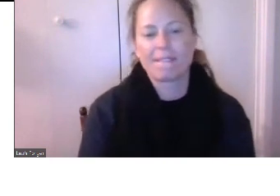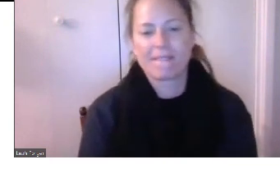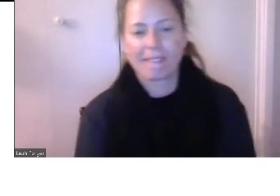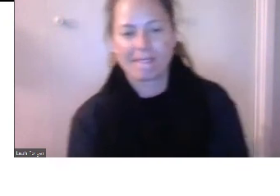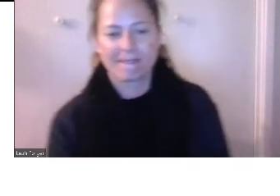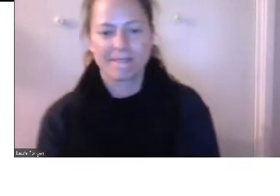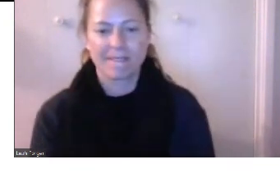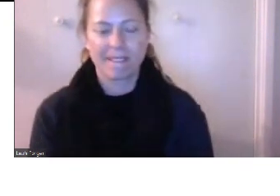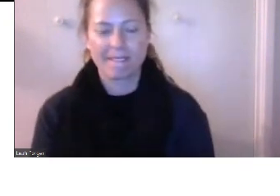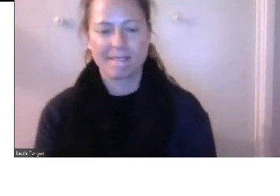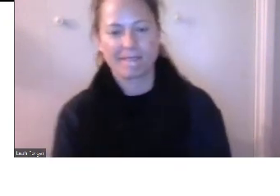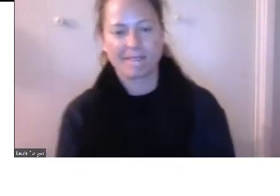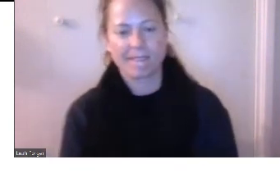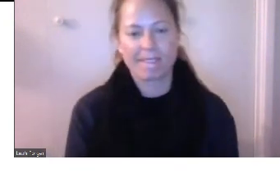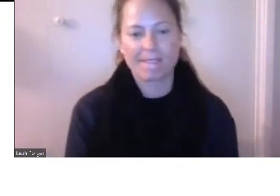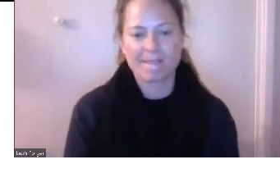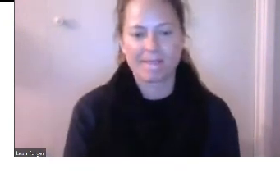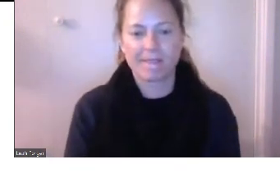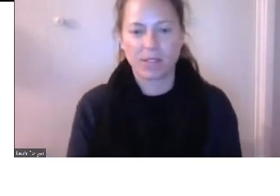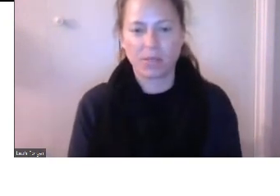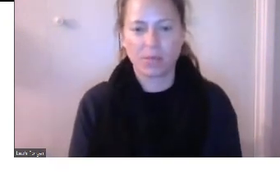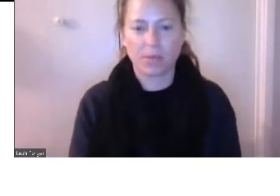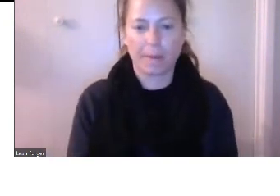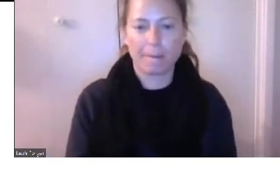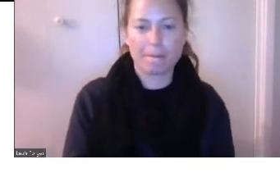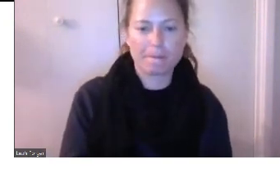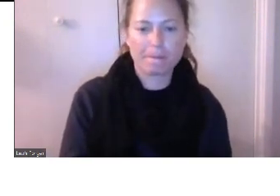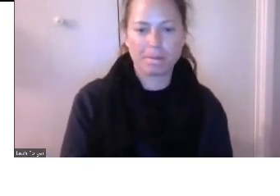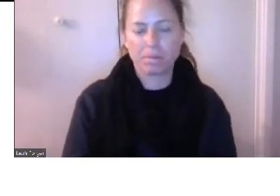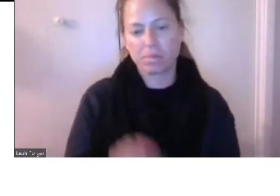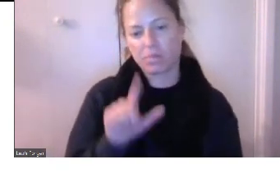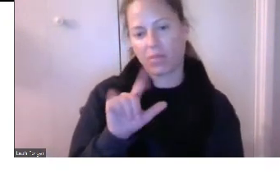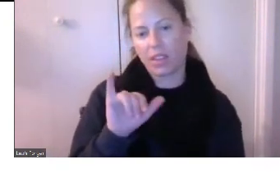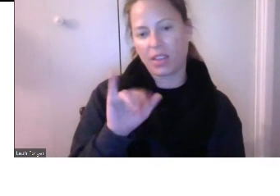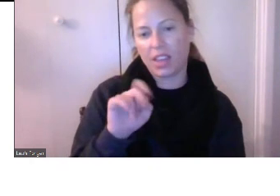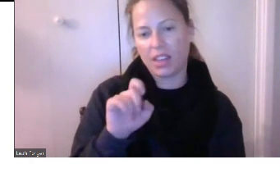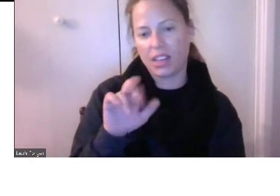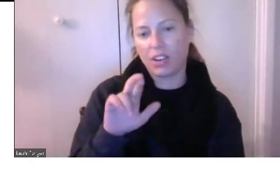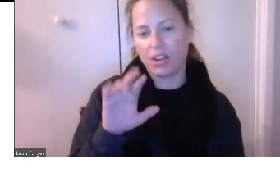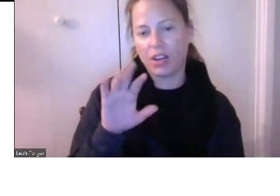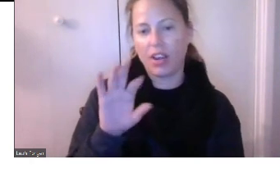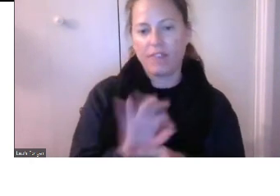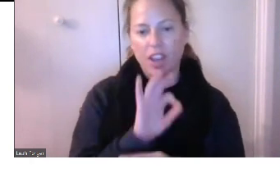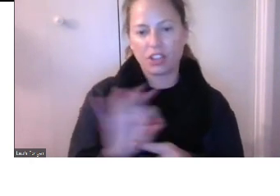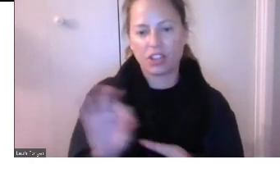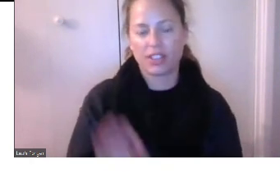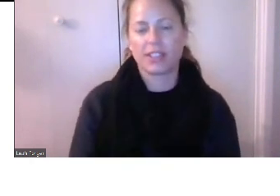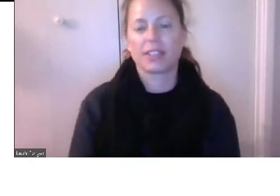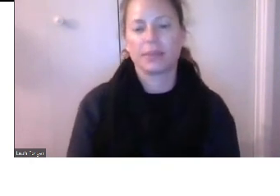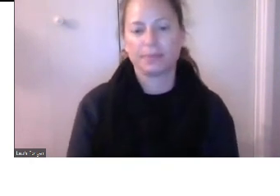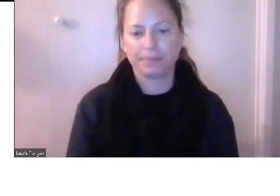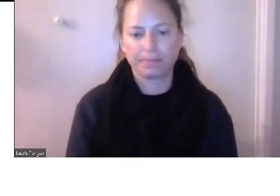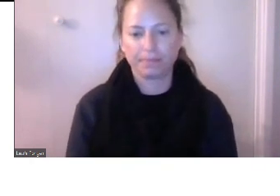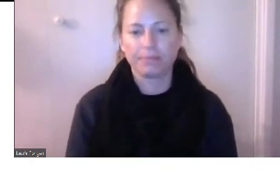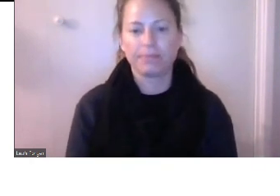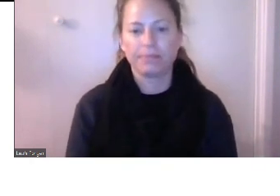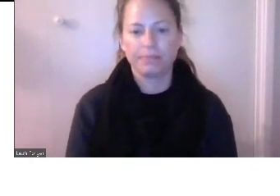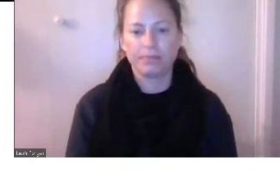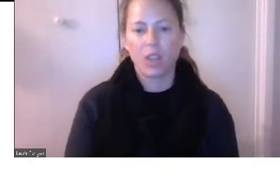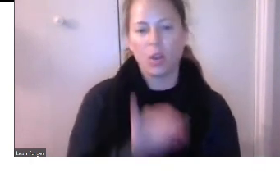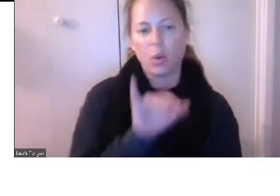All right, so you can create linear functions in the standard format of a line. Y equals mx plus